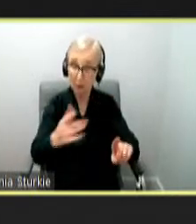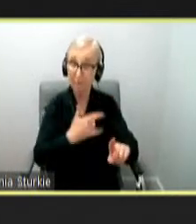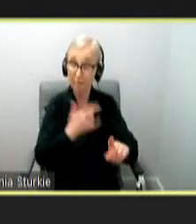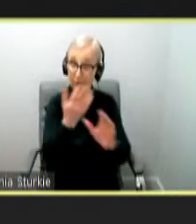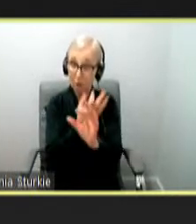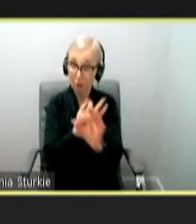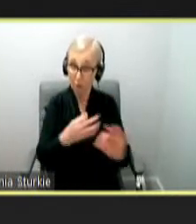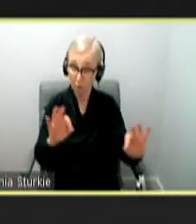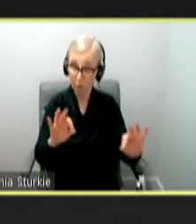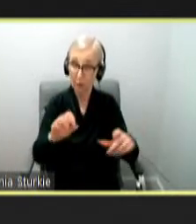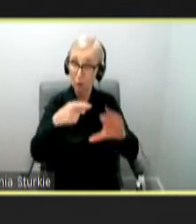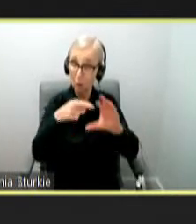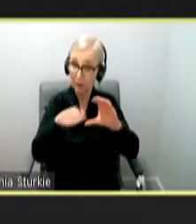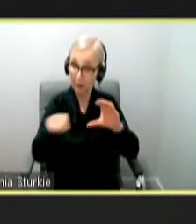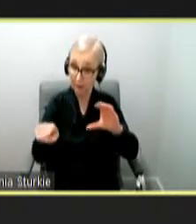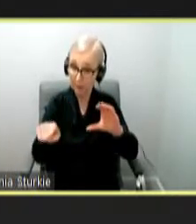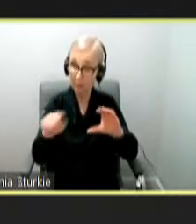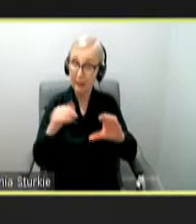at